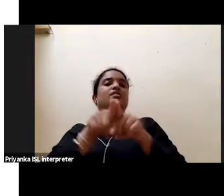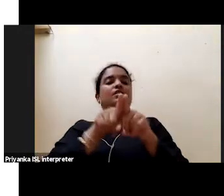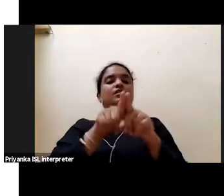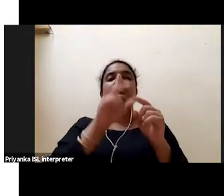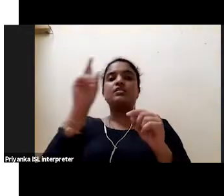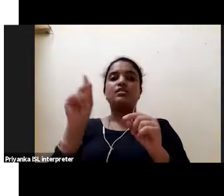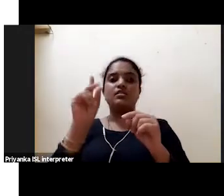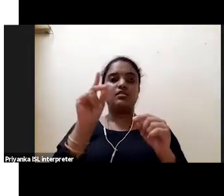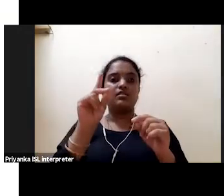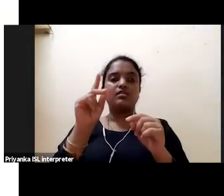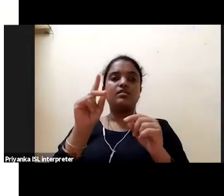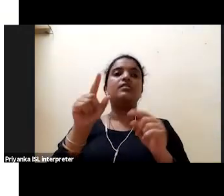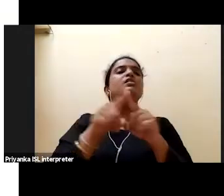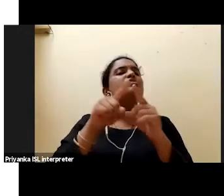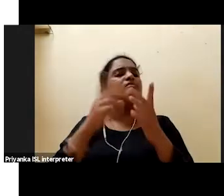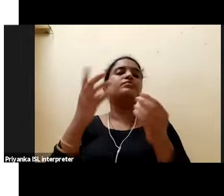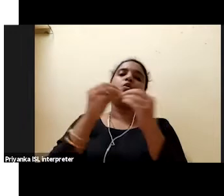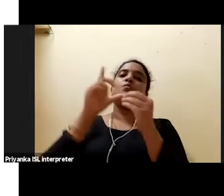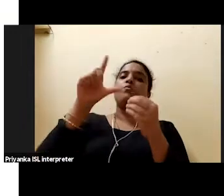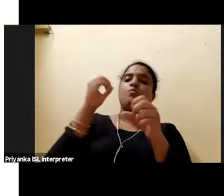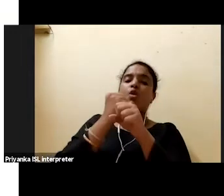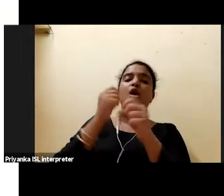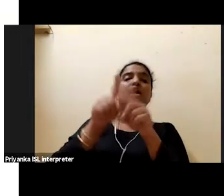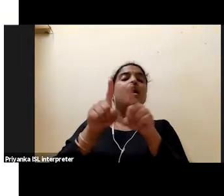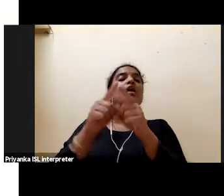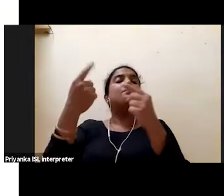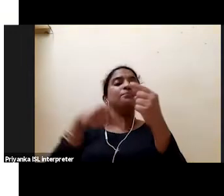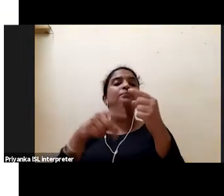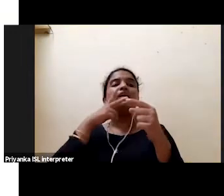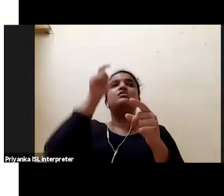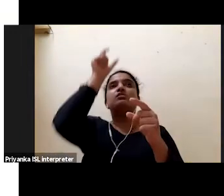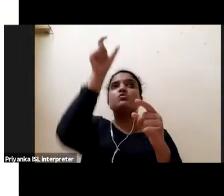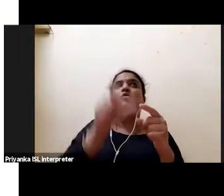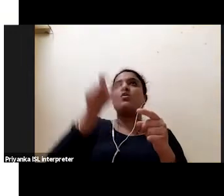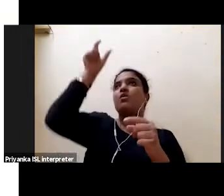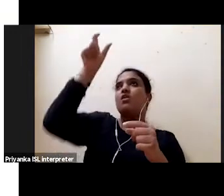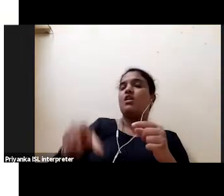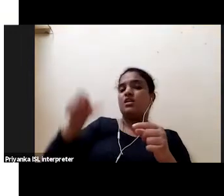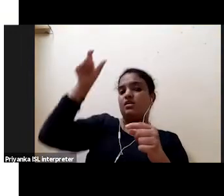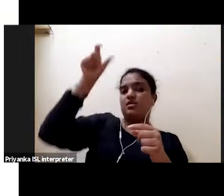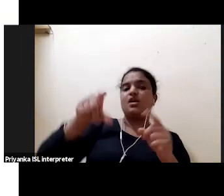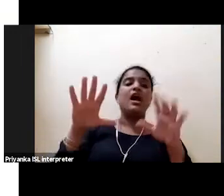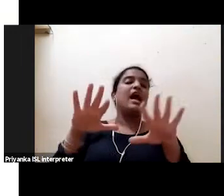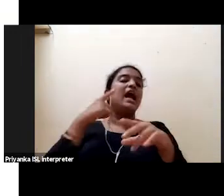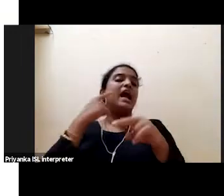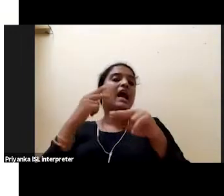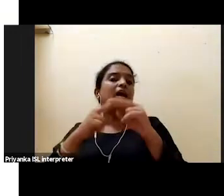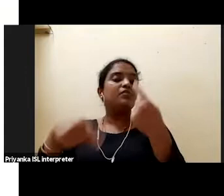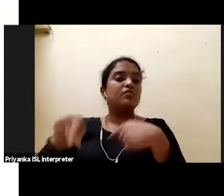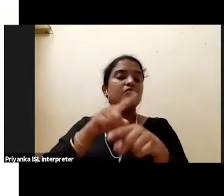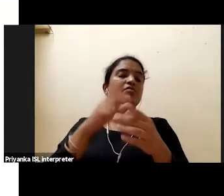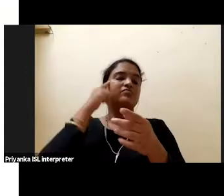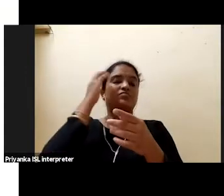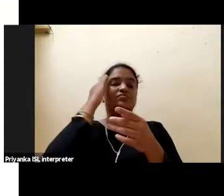course, is the blog that we spoke about. Third is a column, which if you are already a writer and if you've